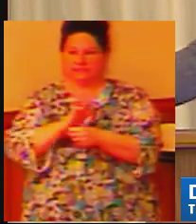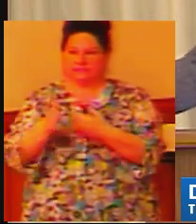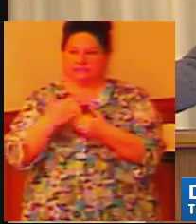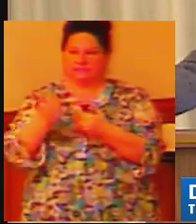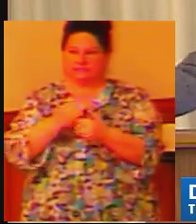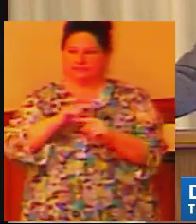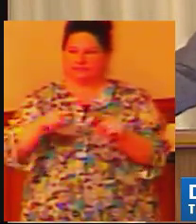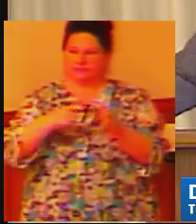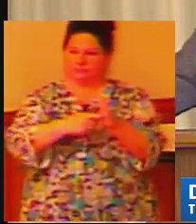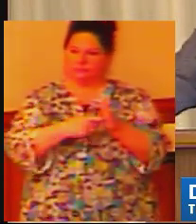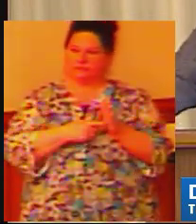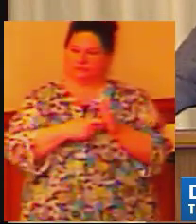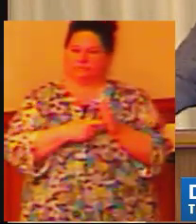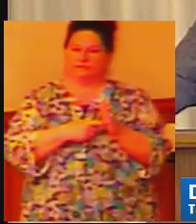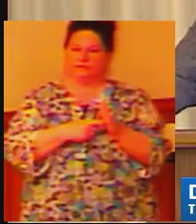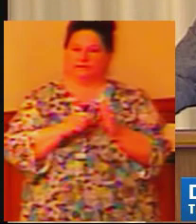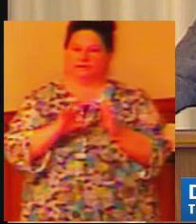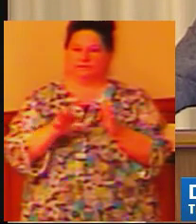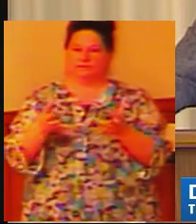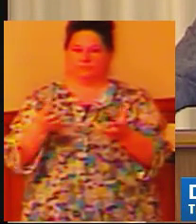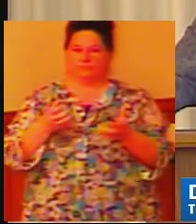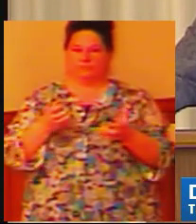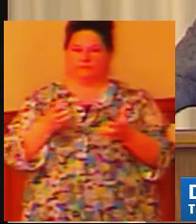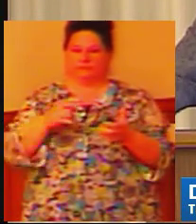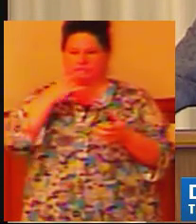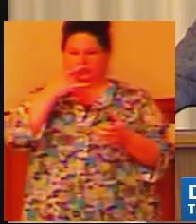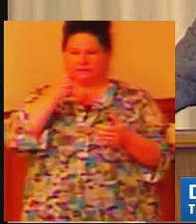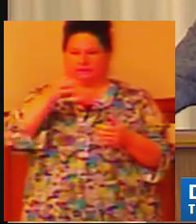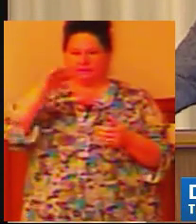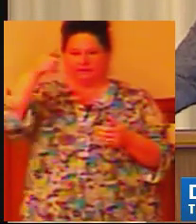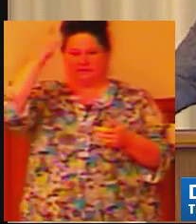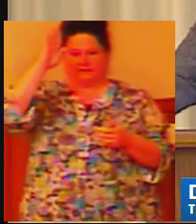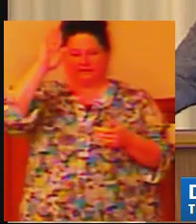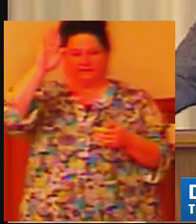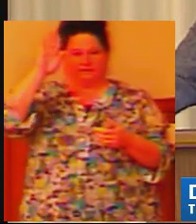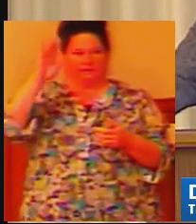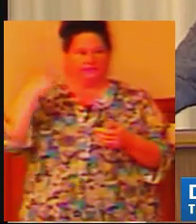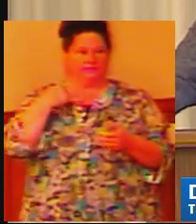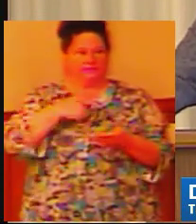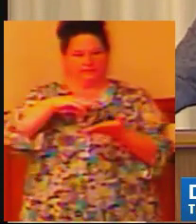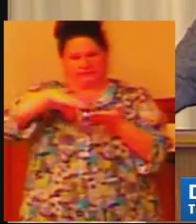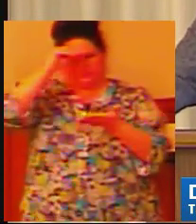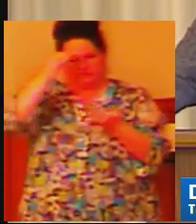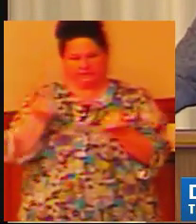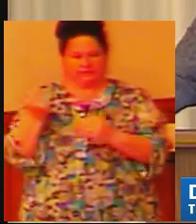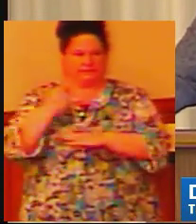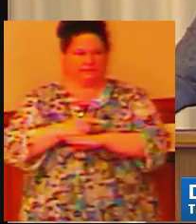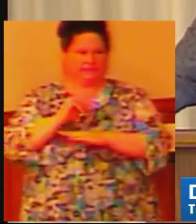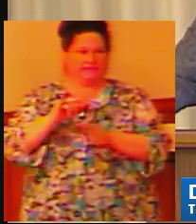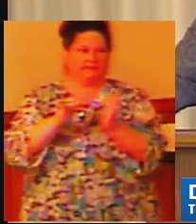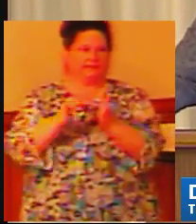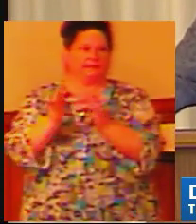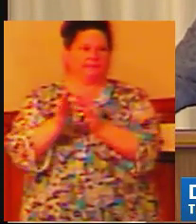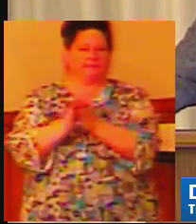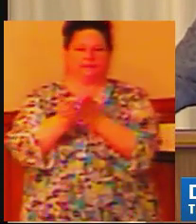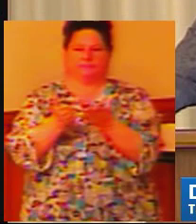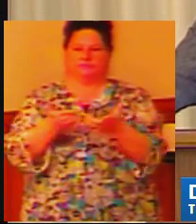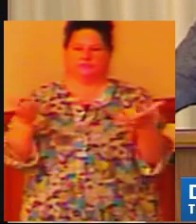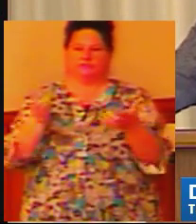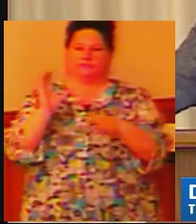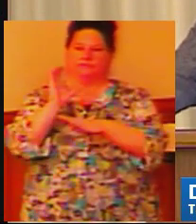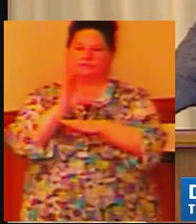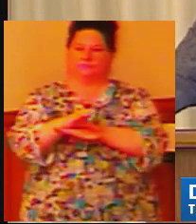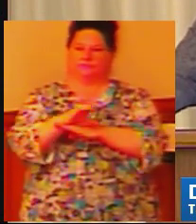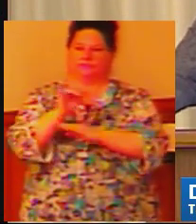what's required if we want to be a child of God's. We have learned today that the Bible is such a force that